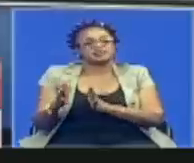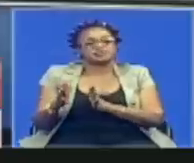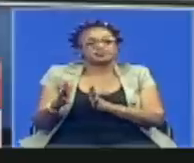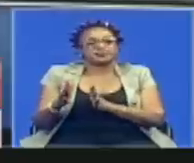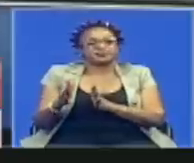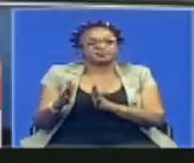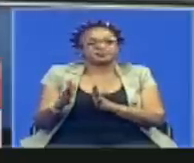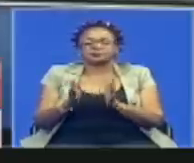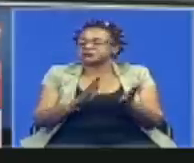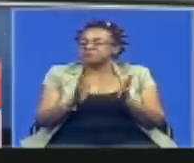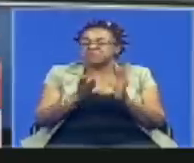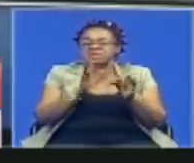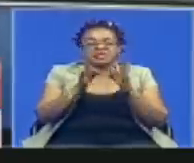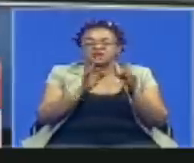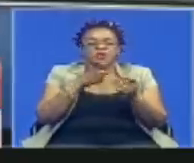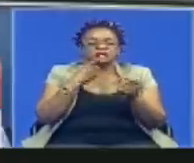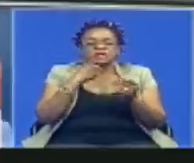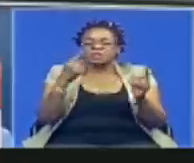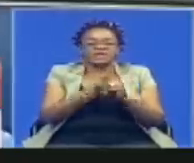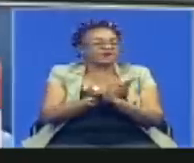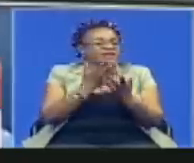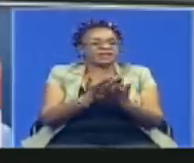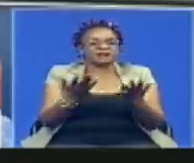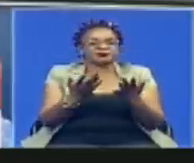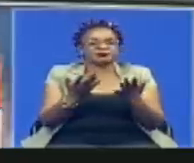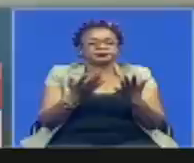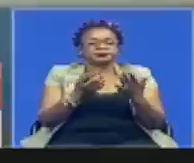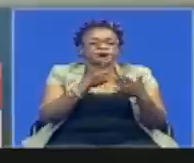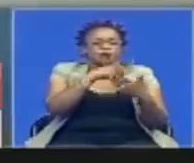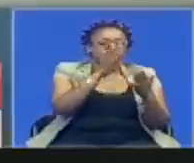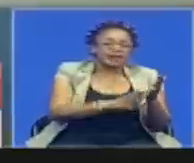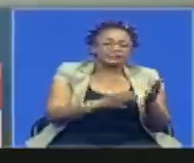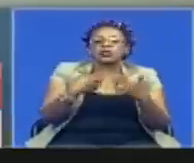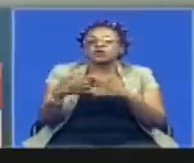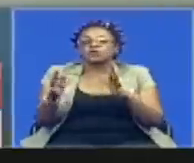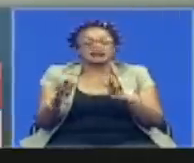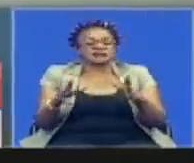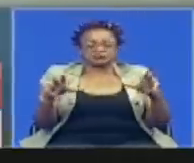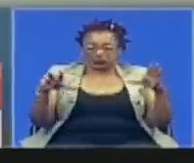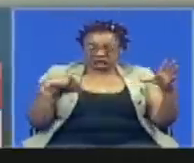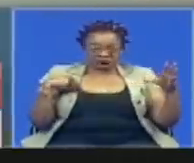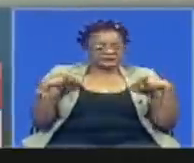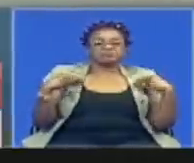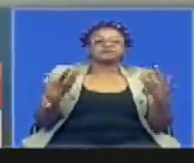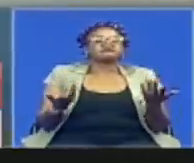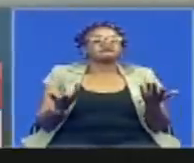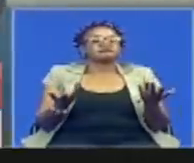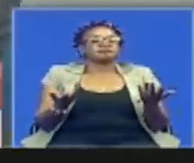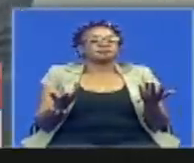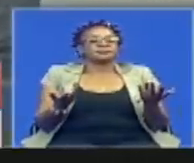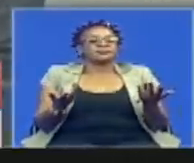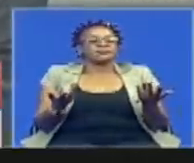not really talking about the same thing called democracy. There will be winners and losers, but the winners and losers accept that the process was fair enough